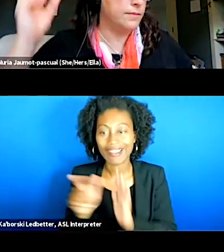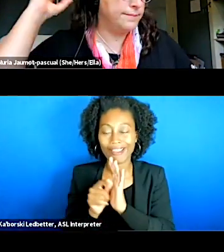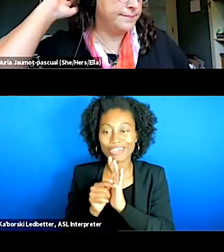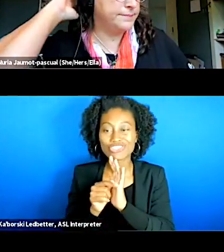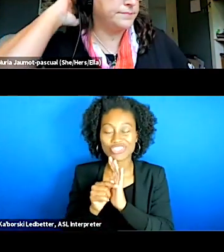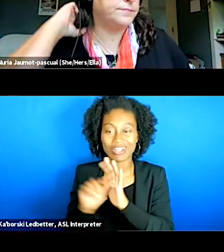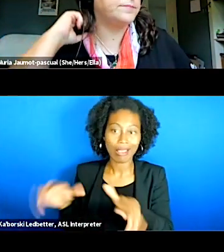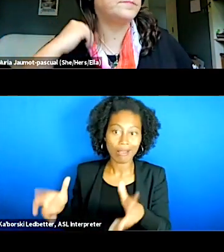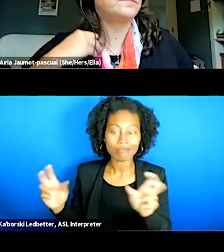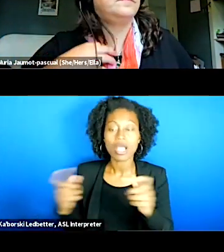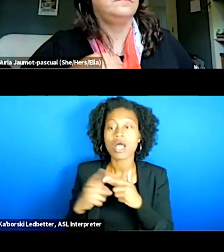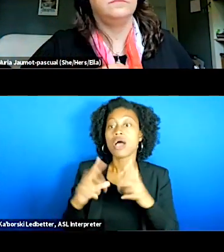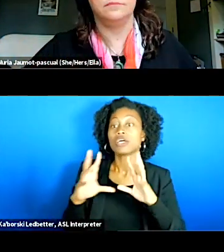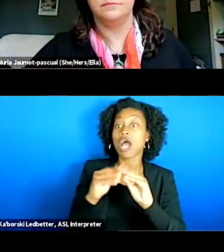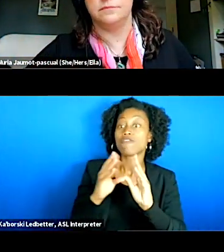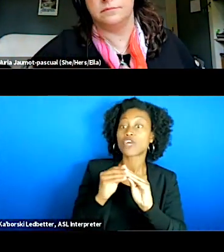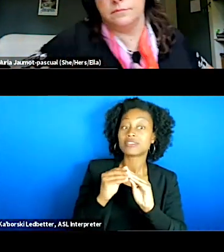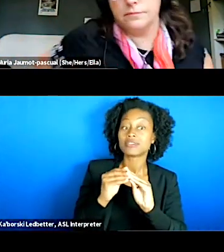conference proceedings,